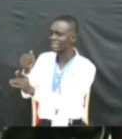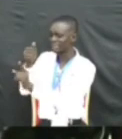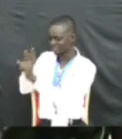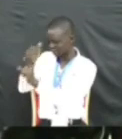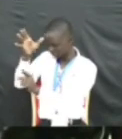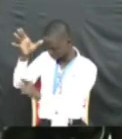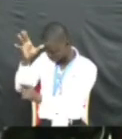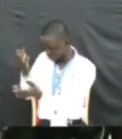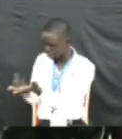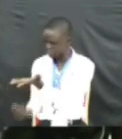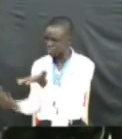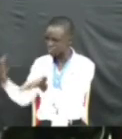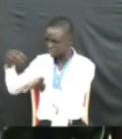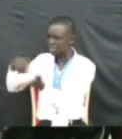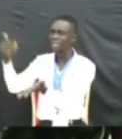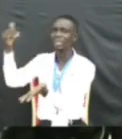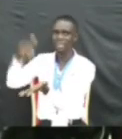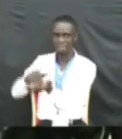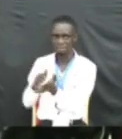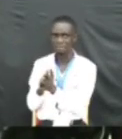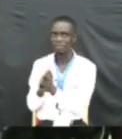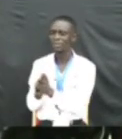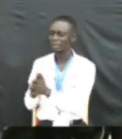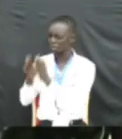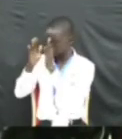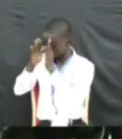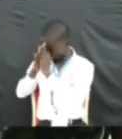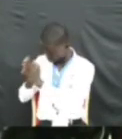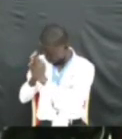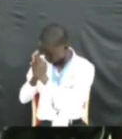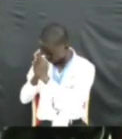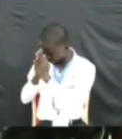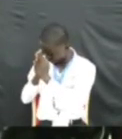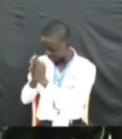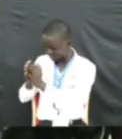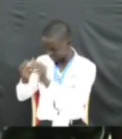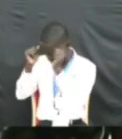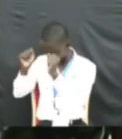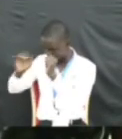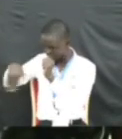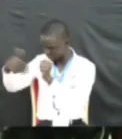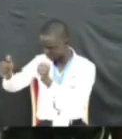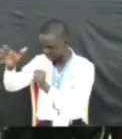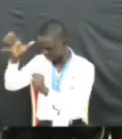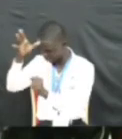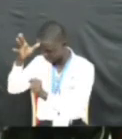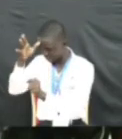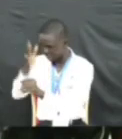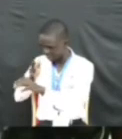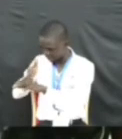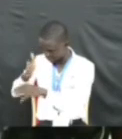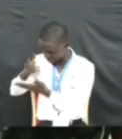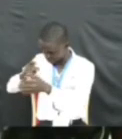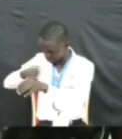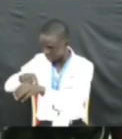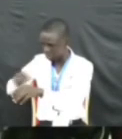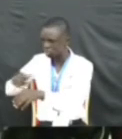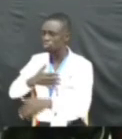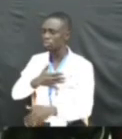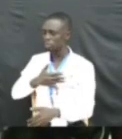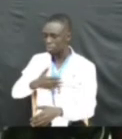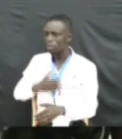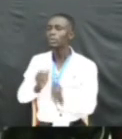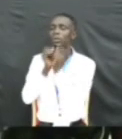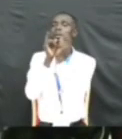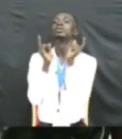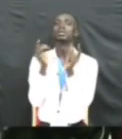upon permission, prayed for the father to be brought back to life. After the prayer, they